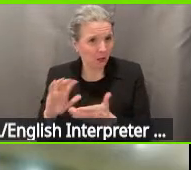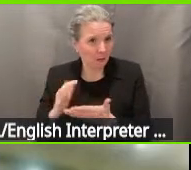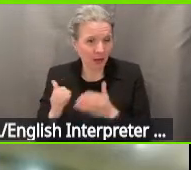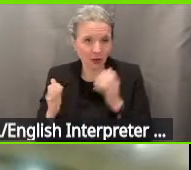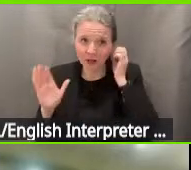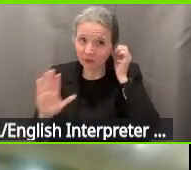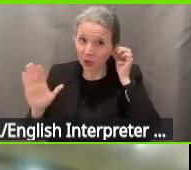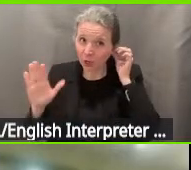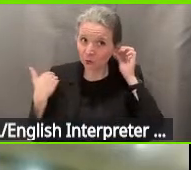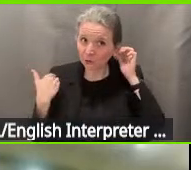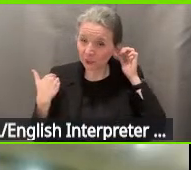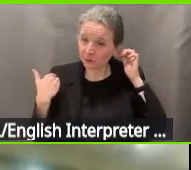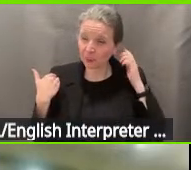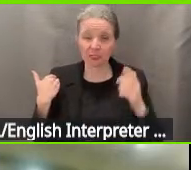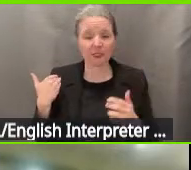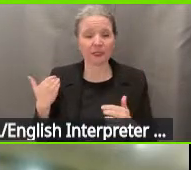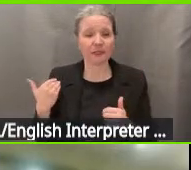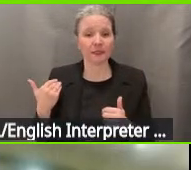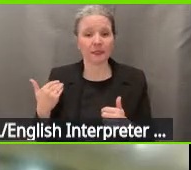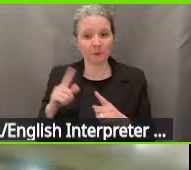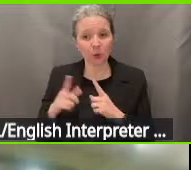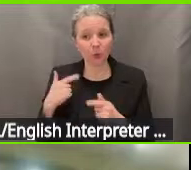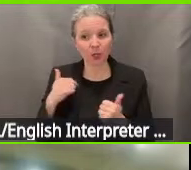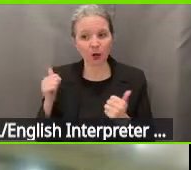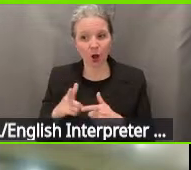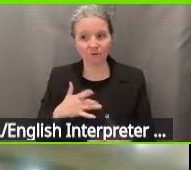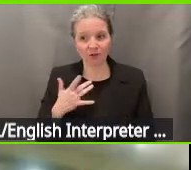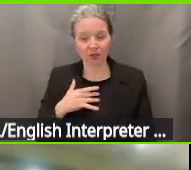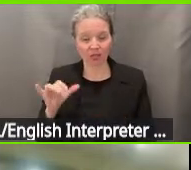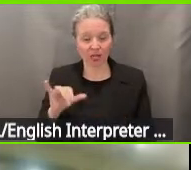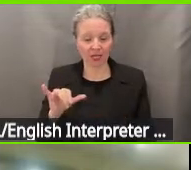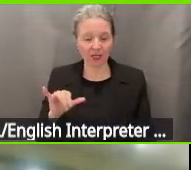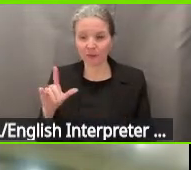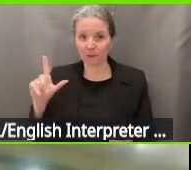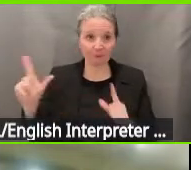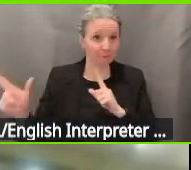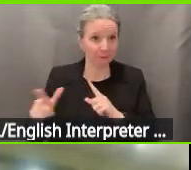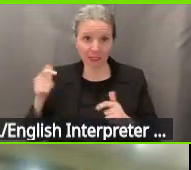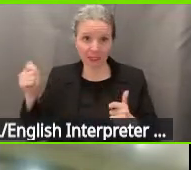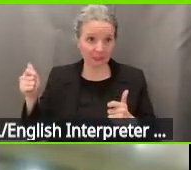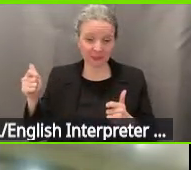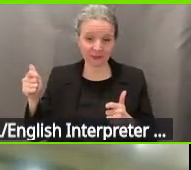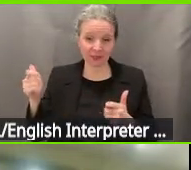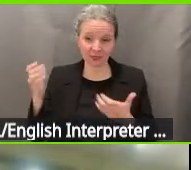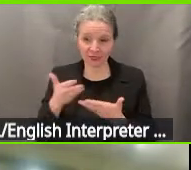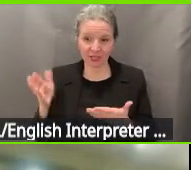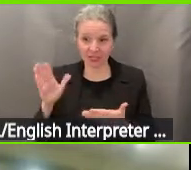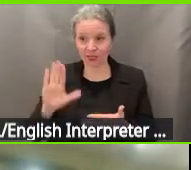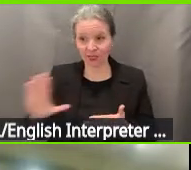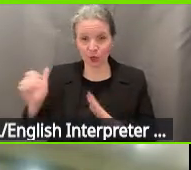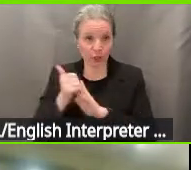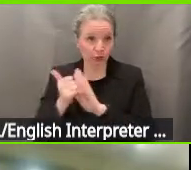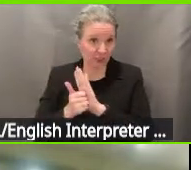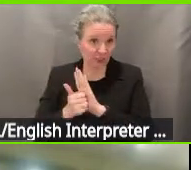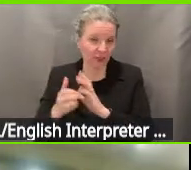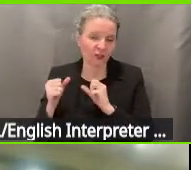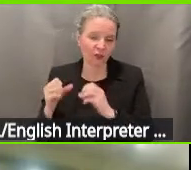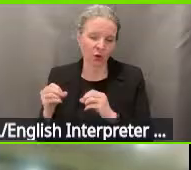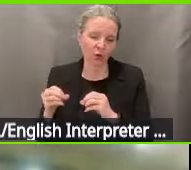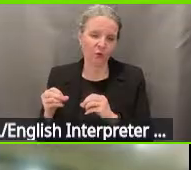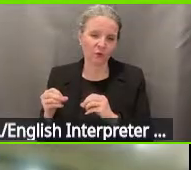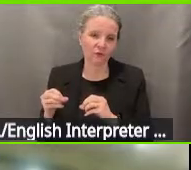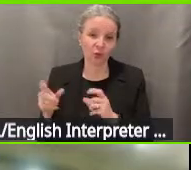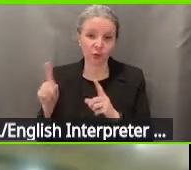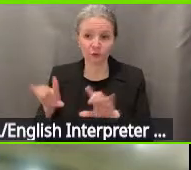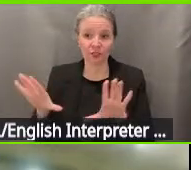their responsibilities, but we all felt like it was the biggest thing in their agenda. So you've